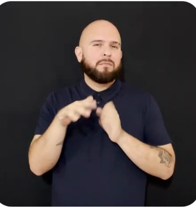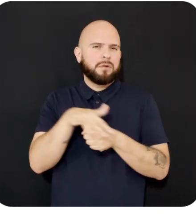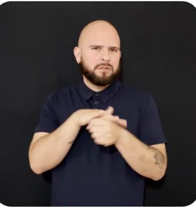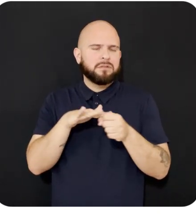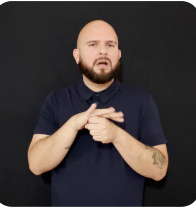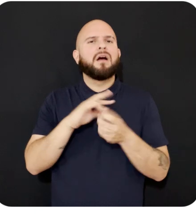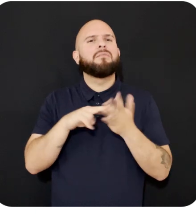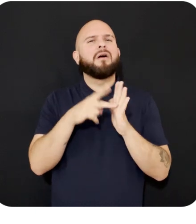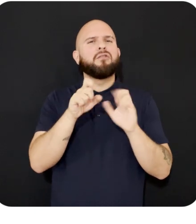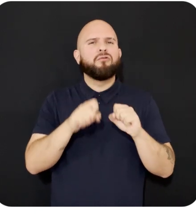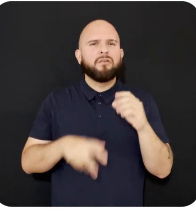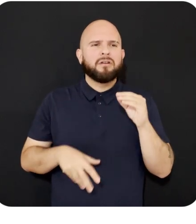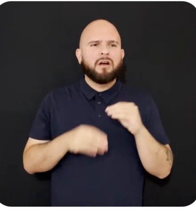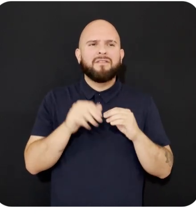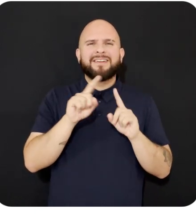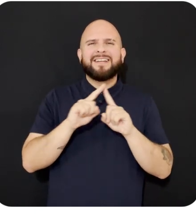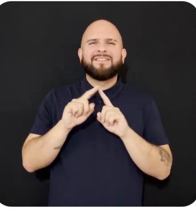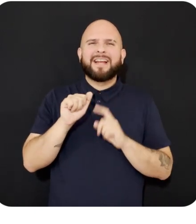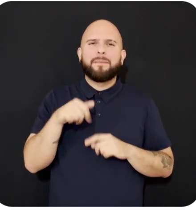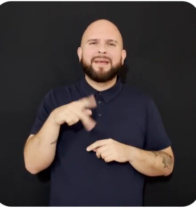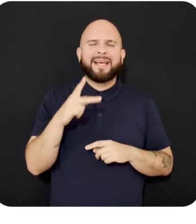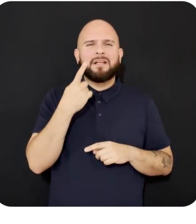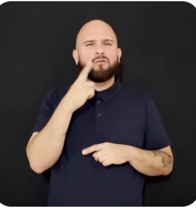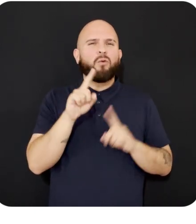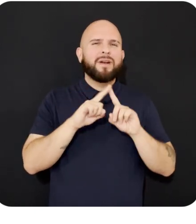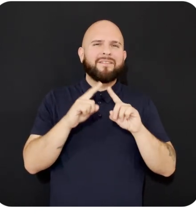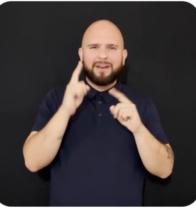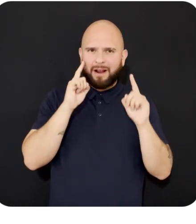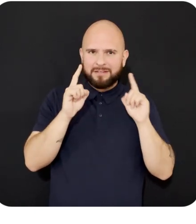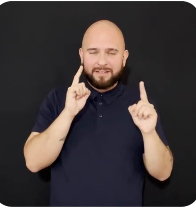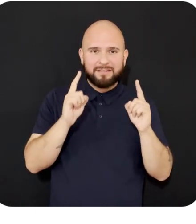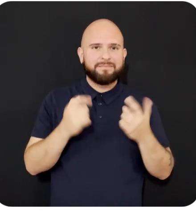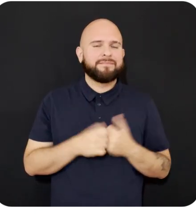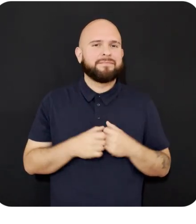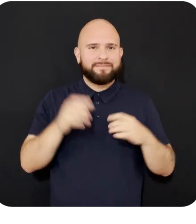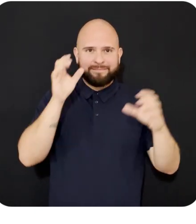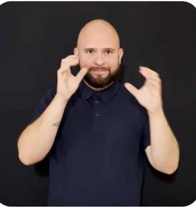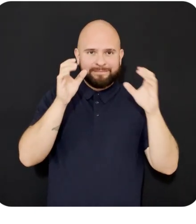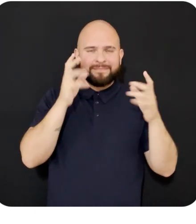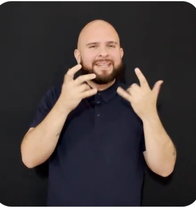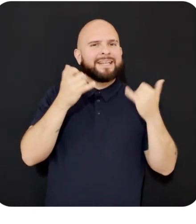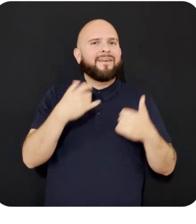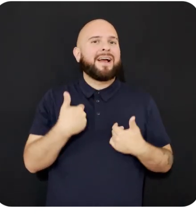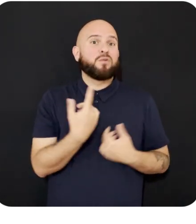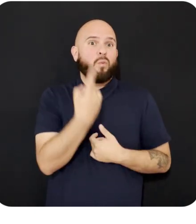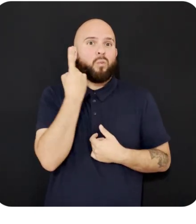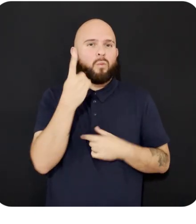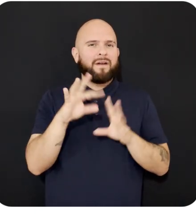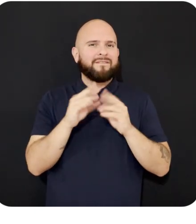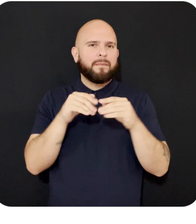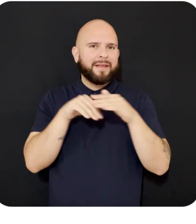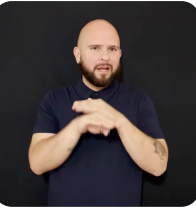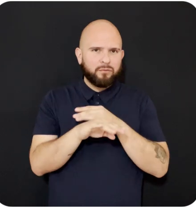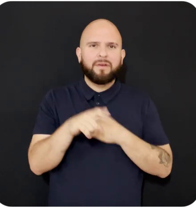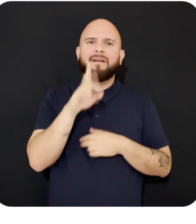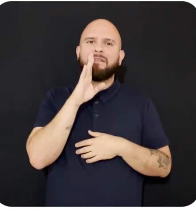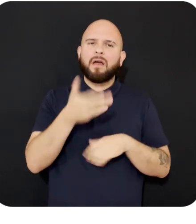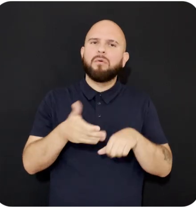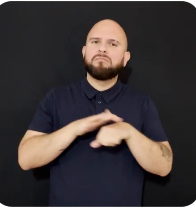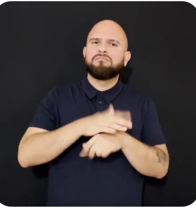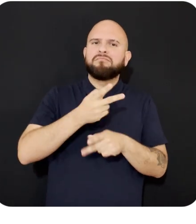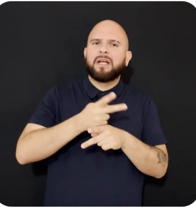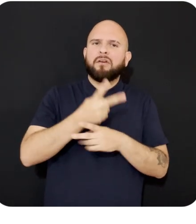to deliver different APKs to different headsets, just has one Quest 3 family entry that covers both the Quest